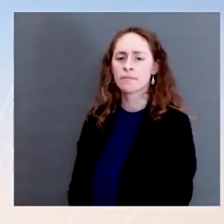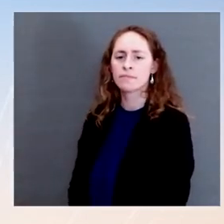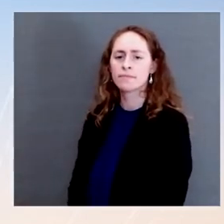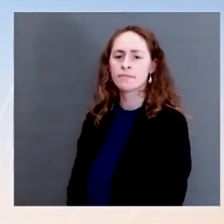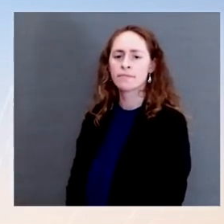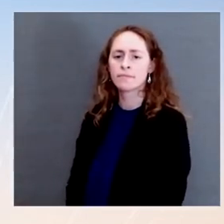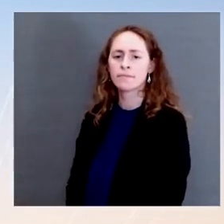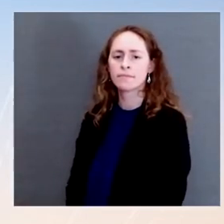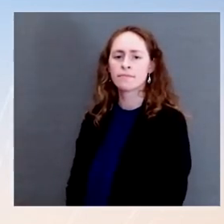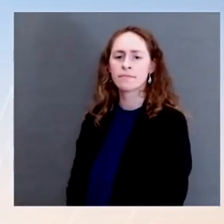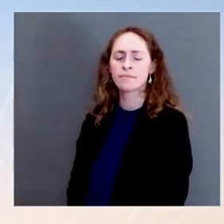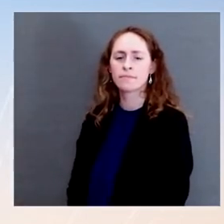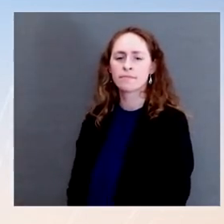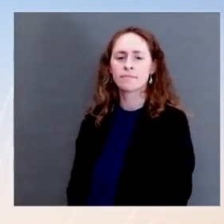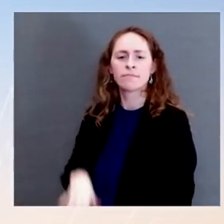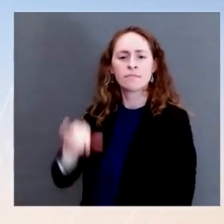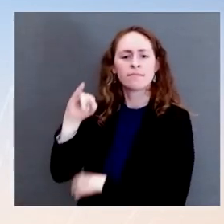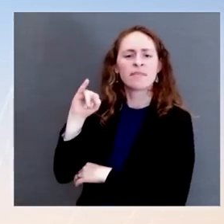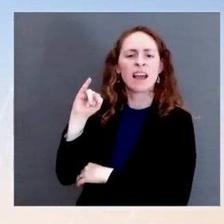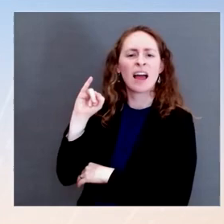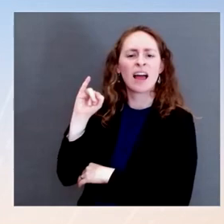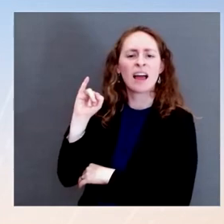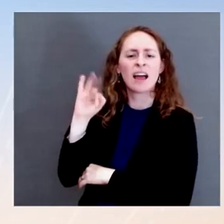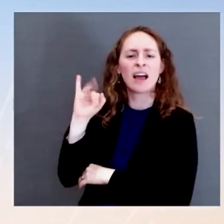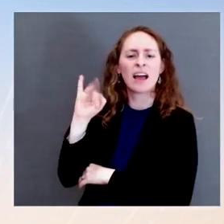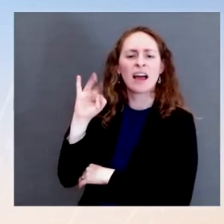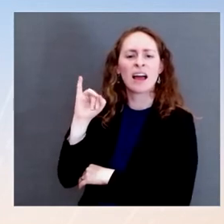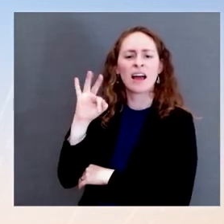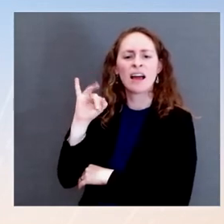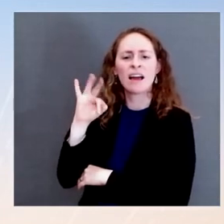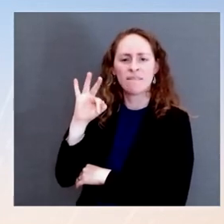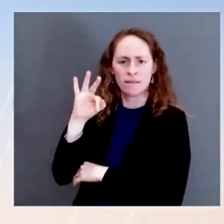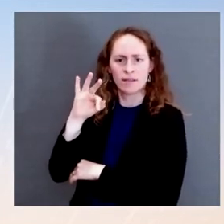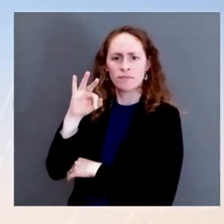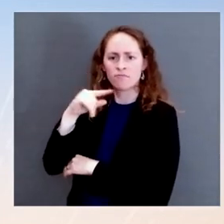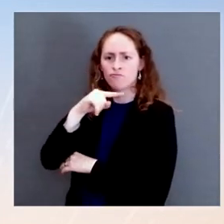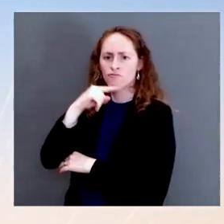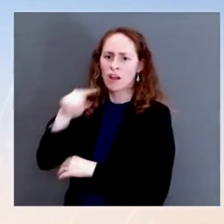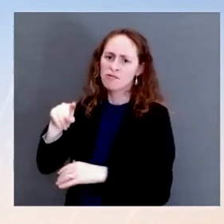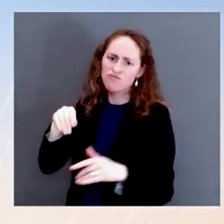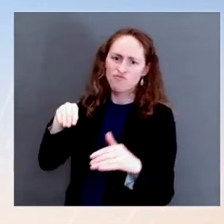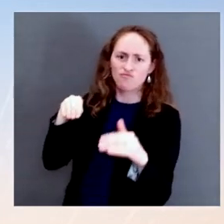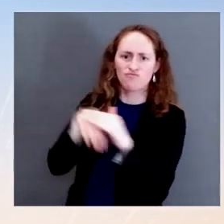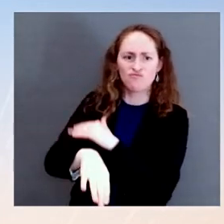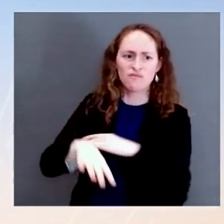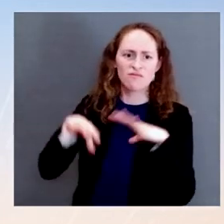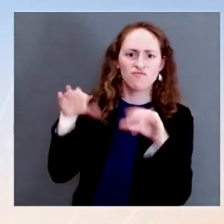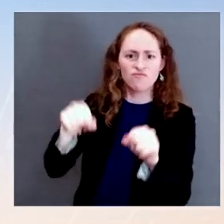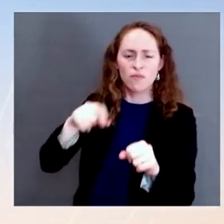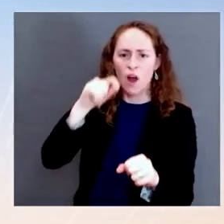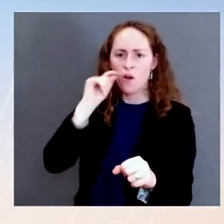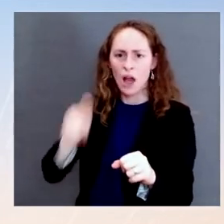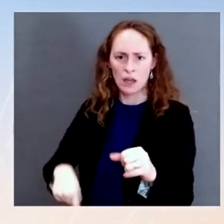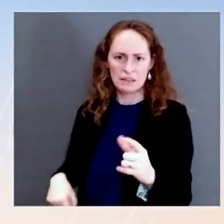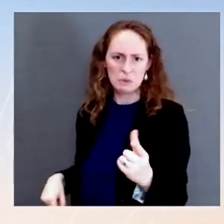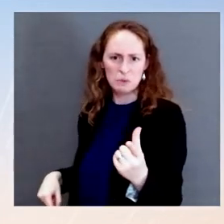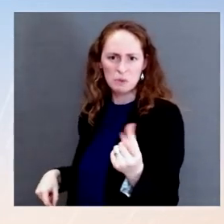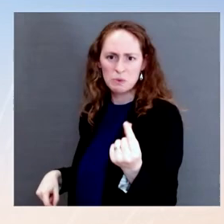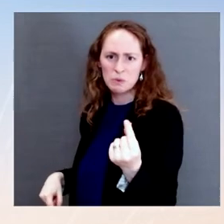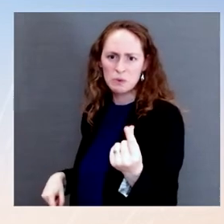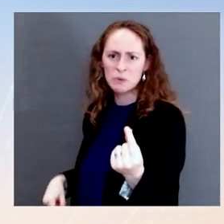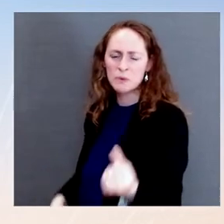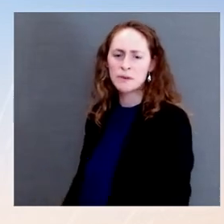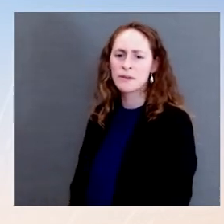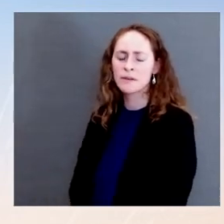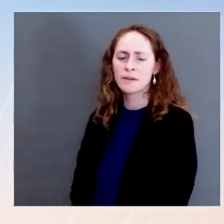conveyed publicly, that we have been preparing a range of economic sanctions or economic options that could have a detrimental impact on the